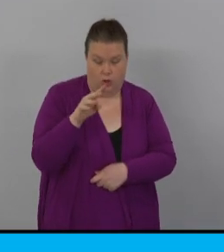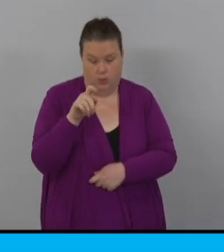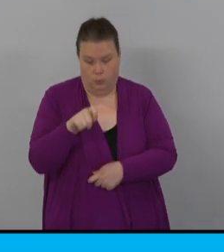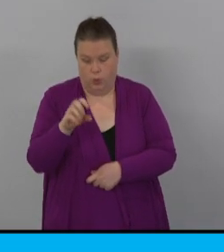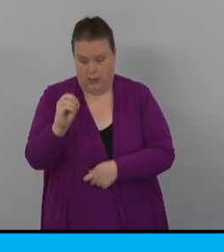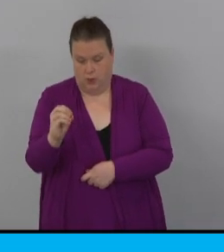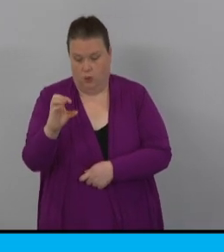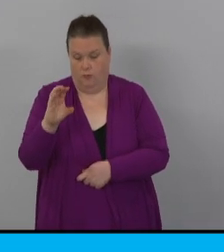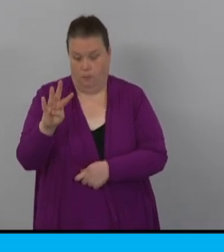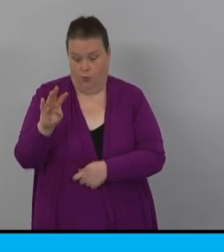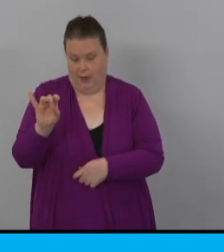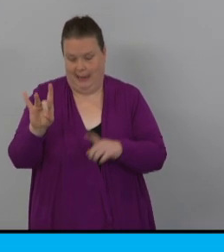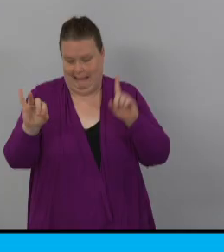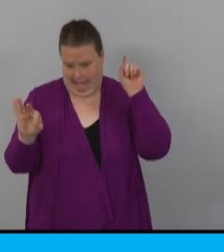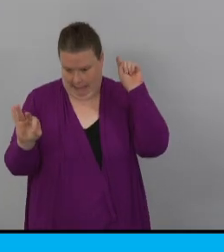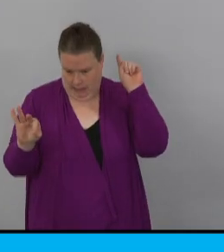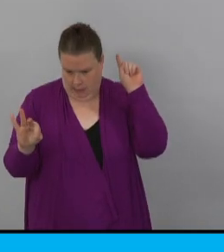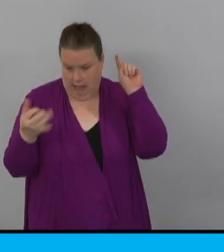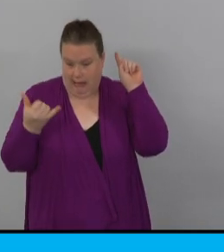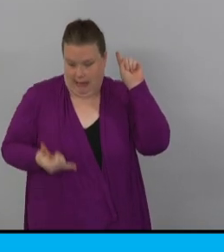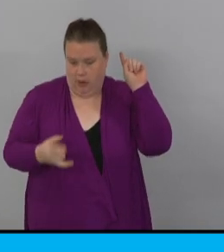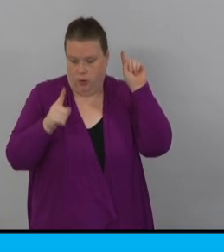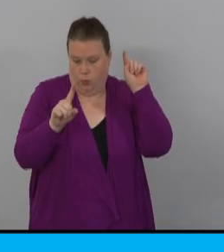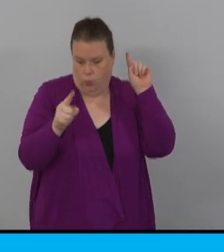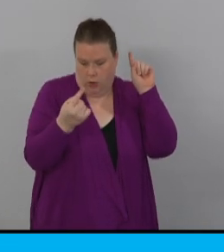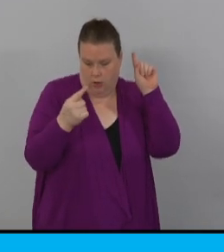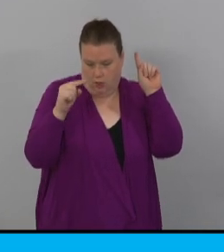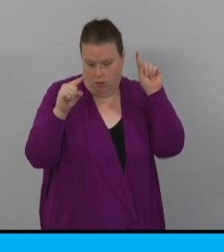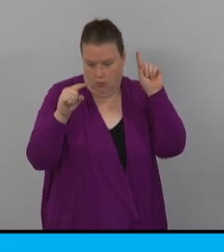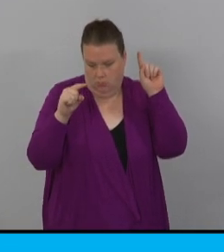2.2 cent decrease in the tax rate.